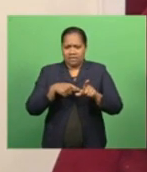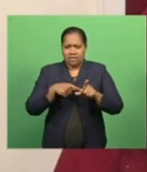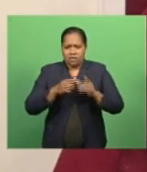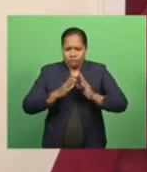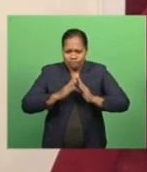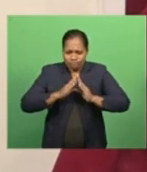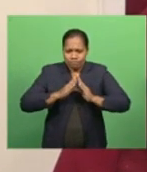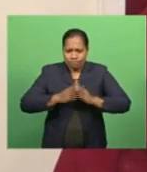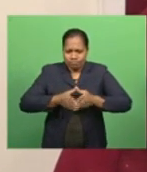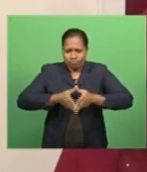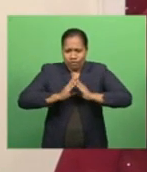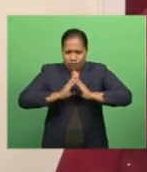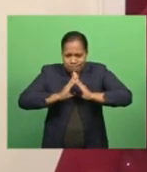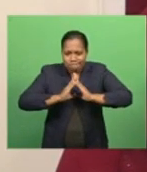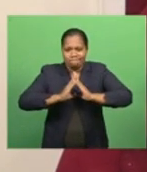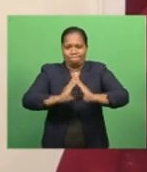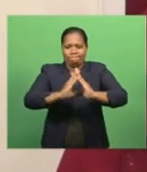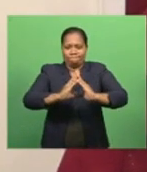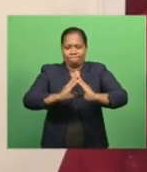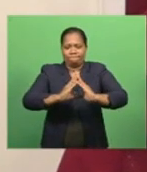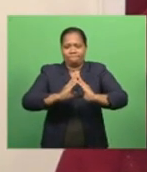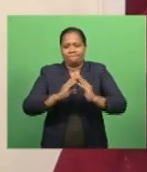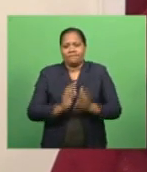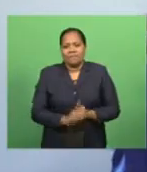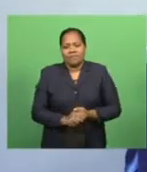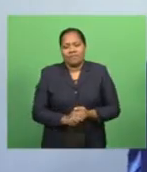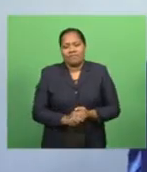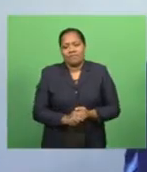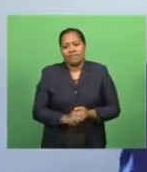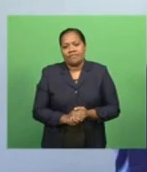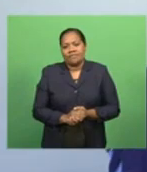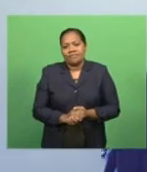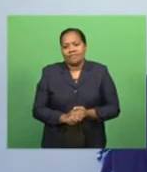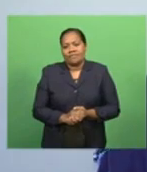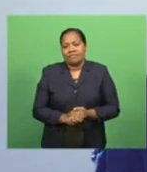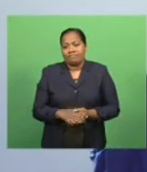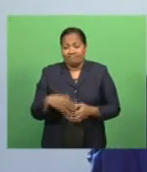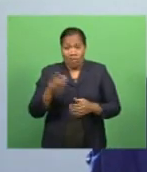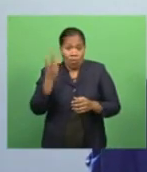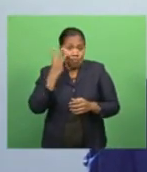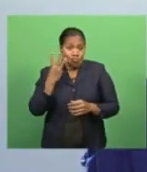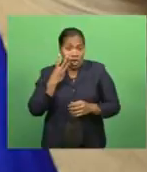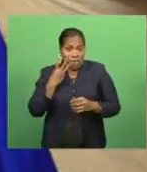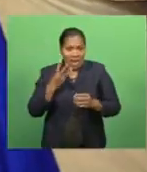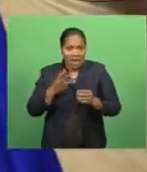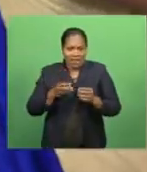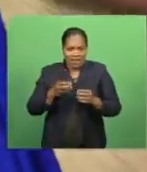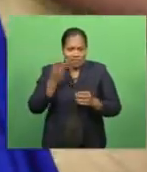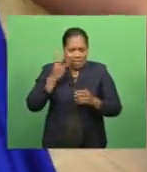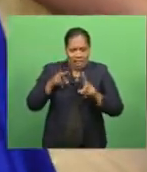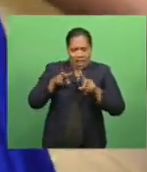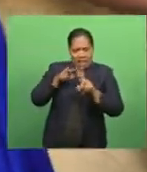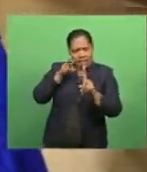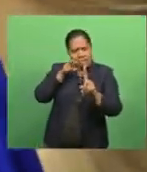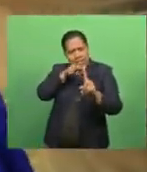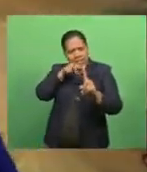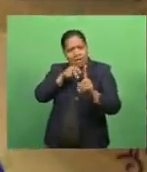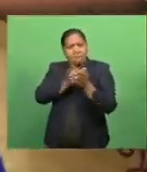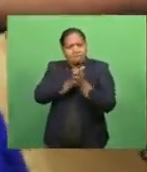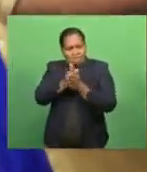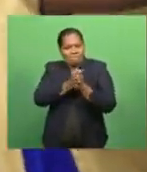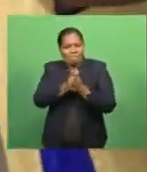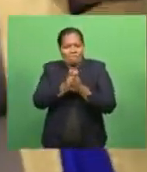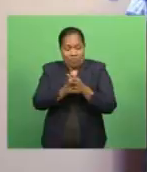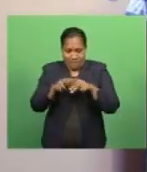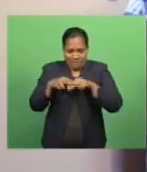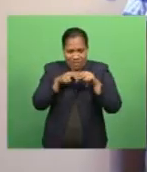the customer trust has built up, and I'm doing quite good. Azam has become an inspiration for many women in Fiji and abroad. She is